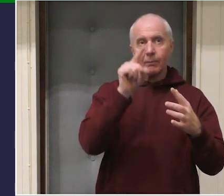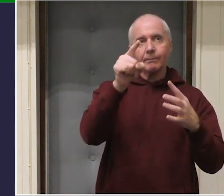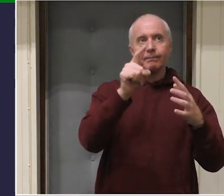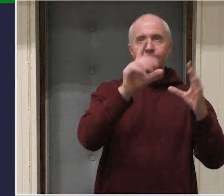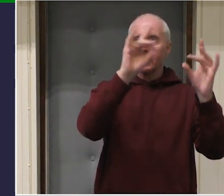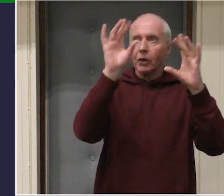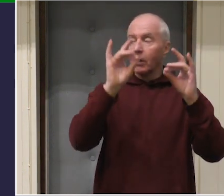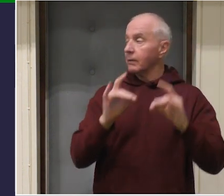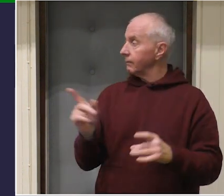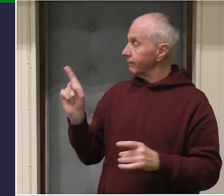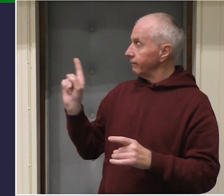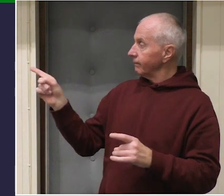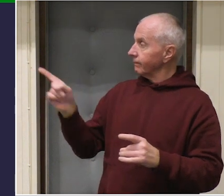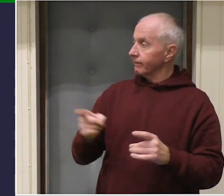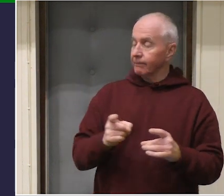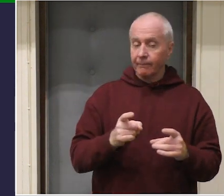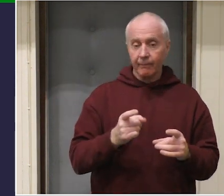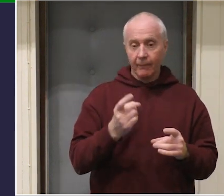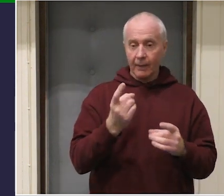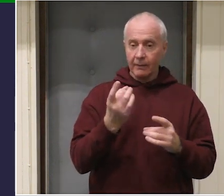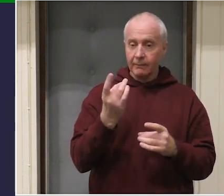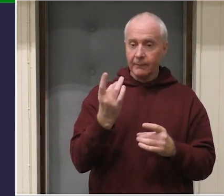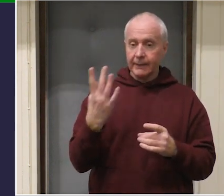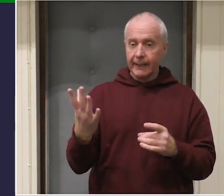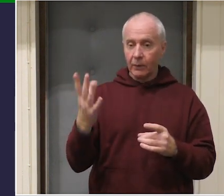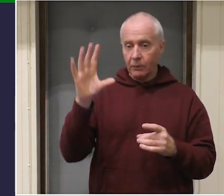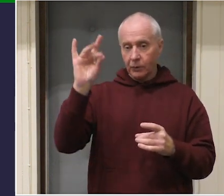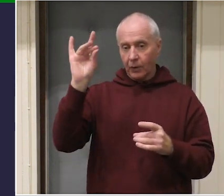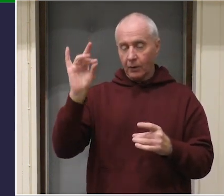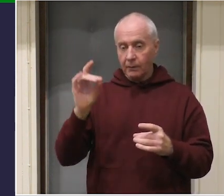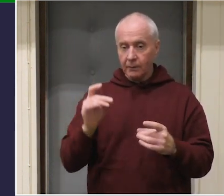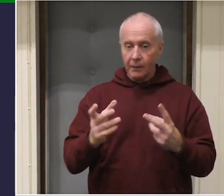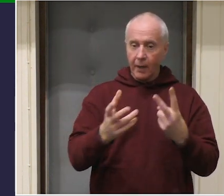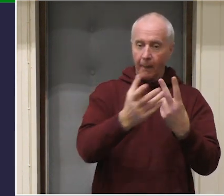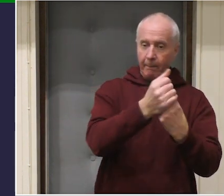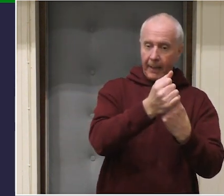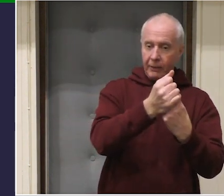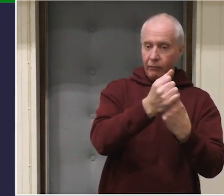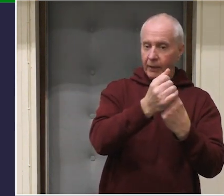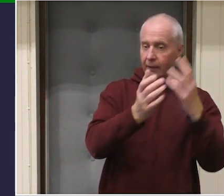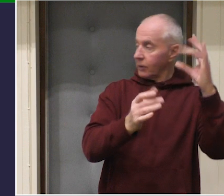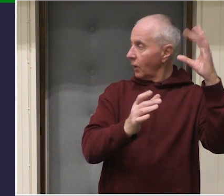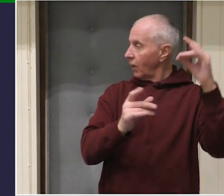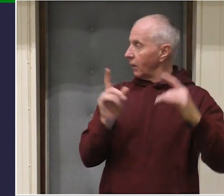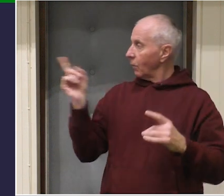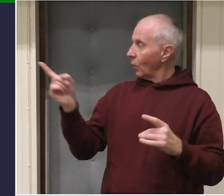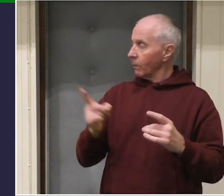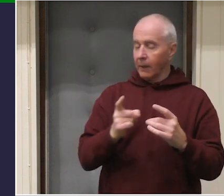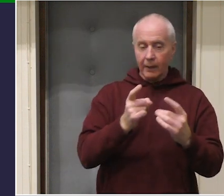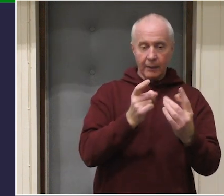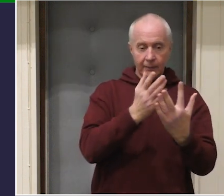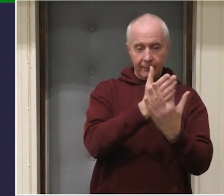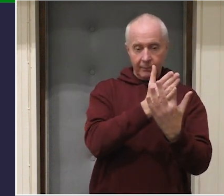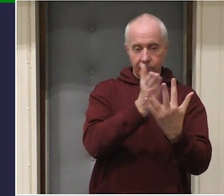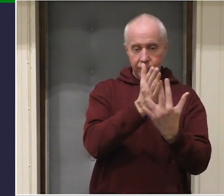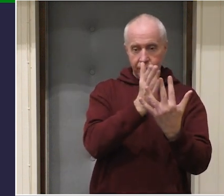That's what a single star looks like. Now, if I now have a binary star, I'll find that those absorption lines are suddenly split into two,